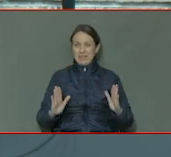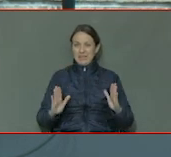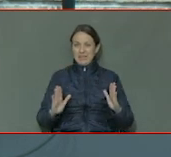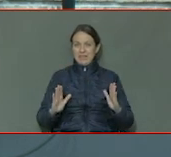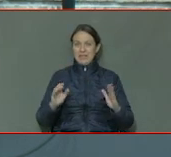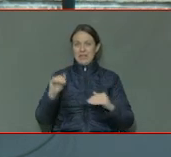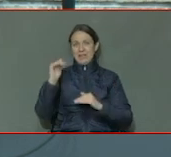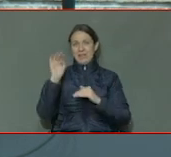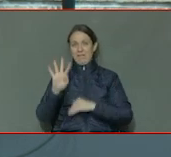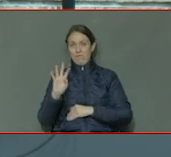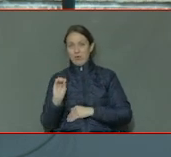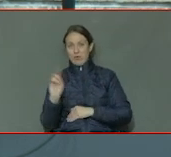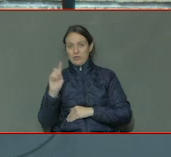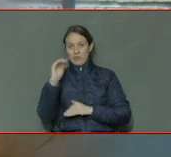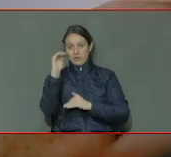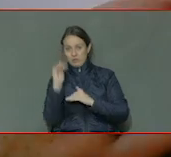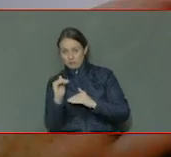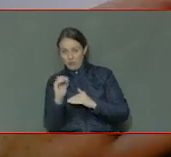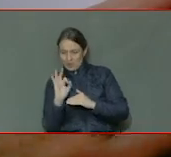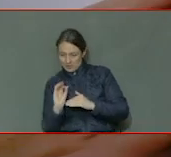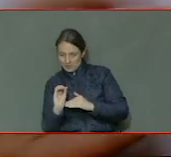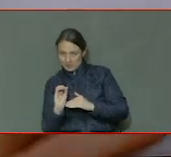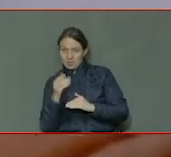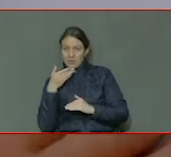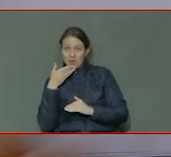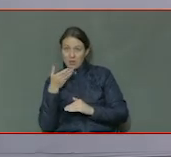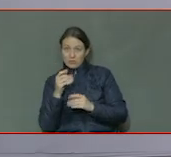30 meters instead of 40? The answer will be no.